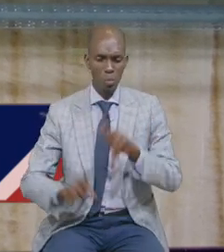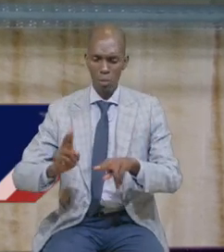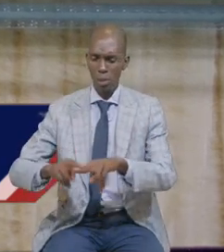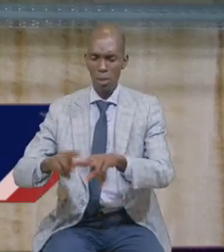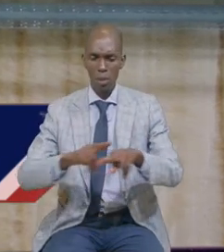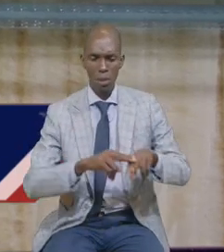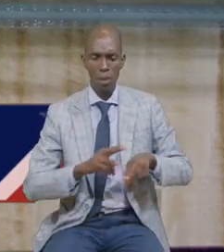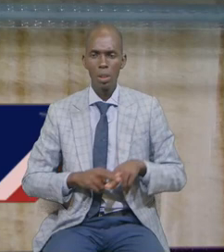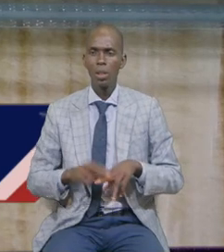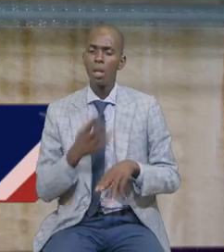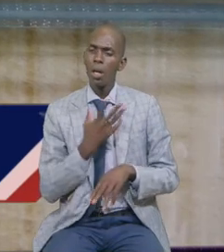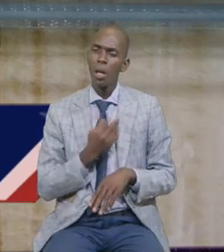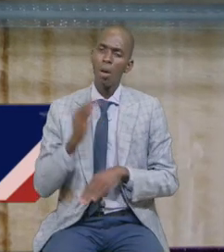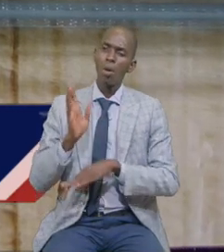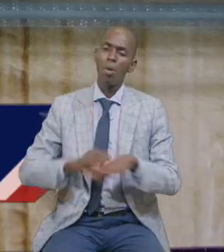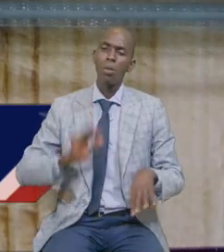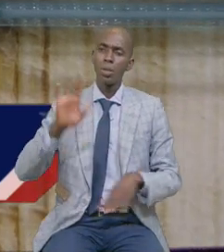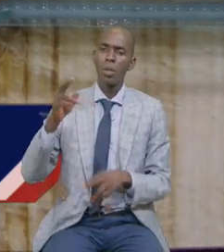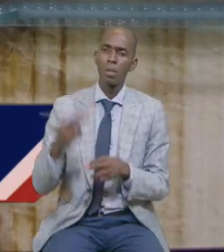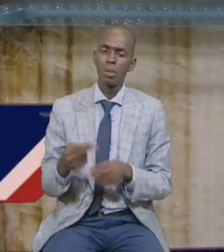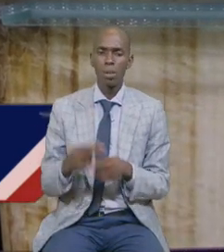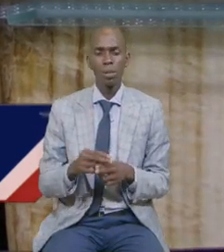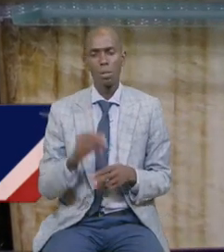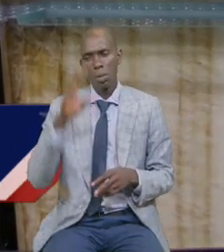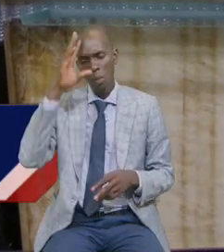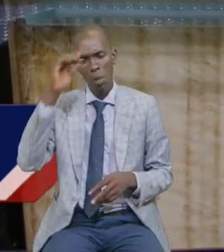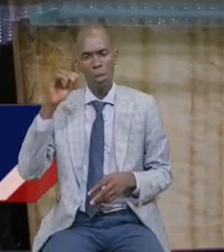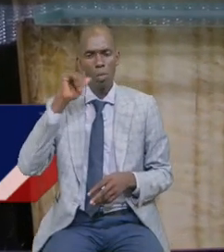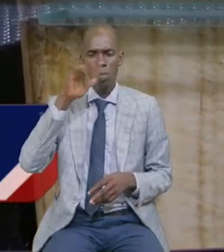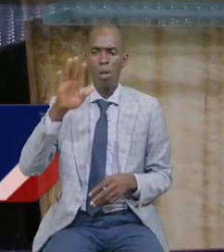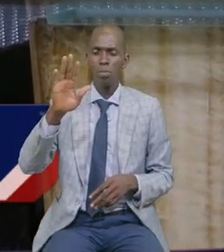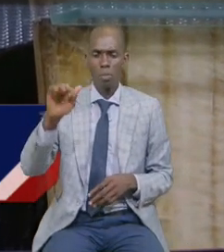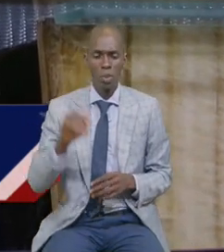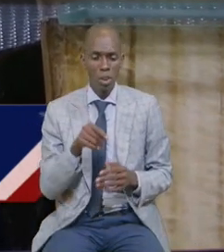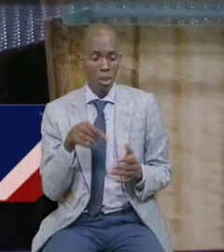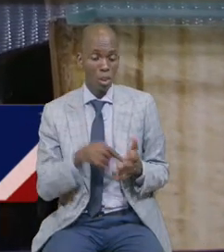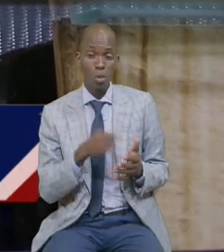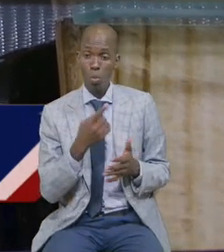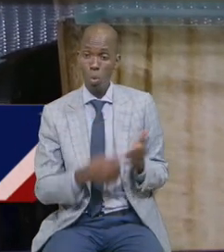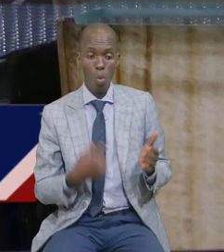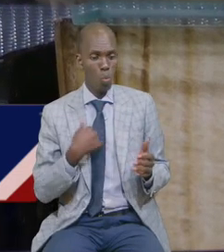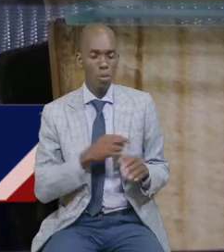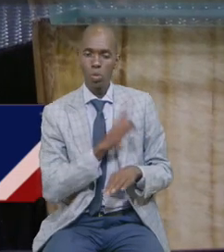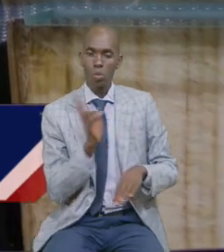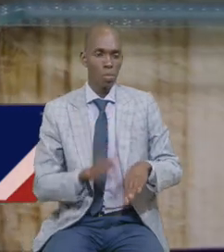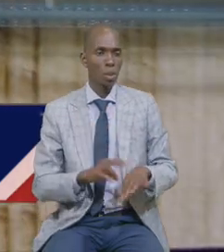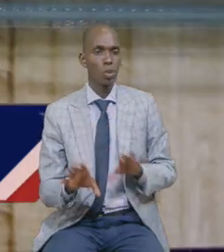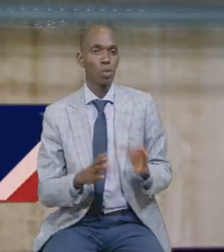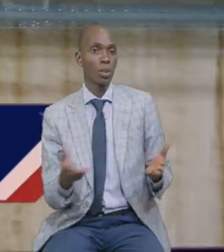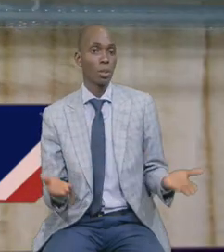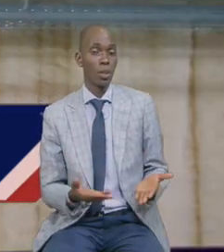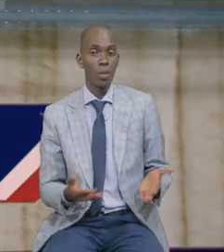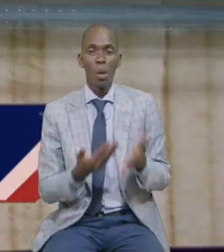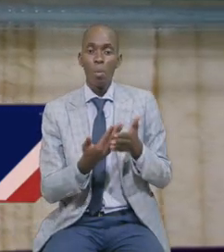they say, Mr. So-and-so, Madam So-and-so, this is what we do here. This one was established before